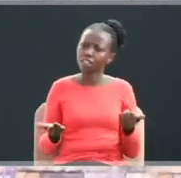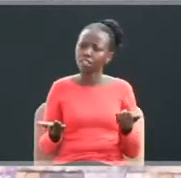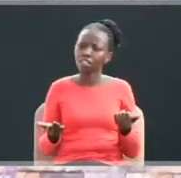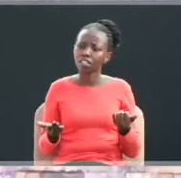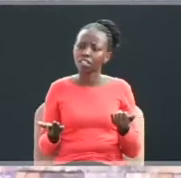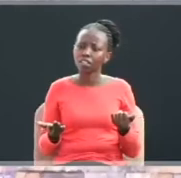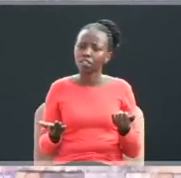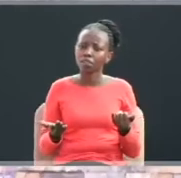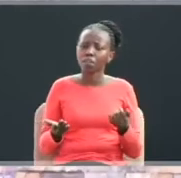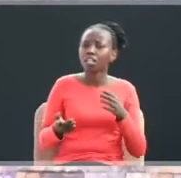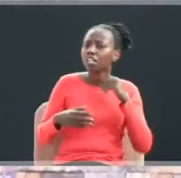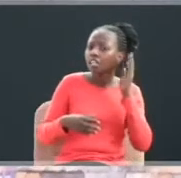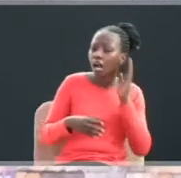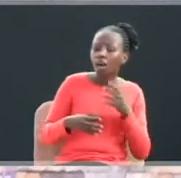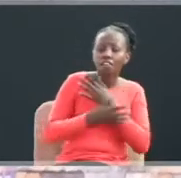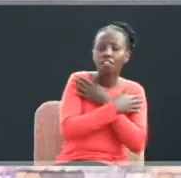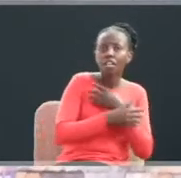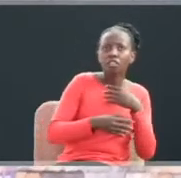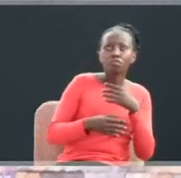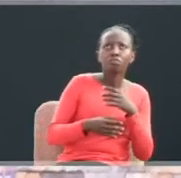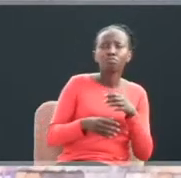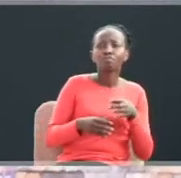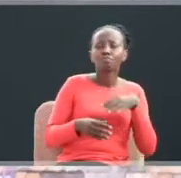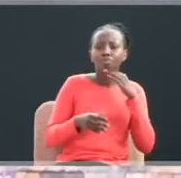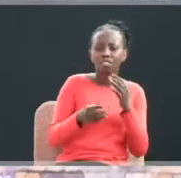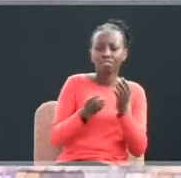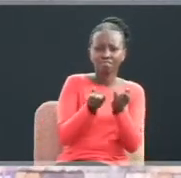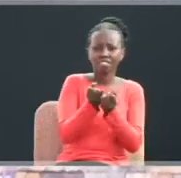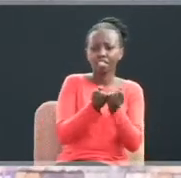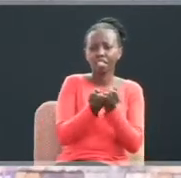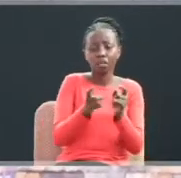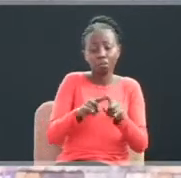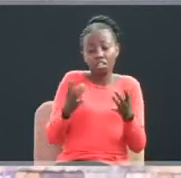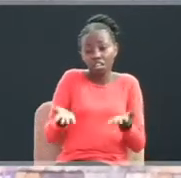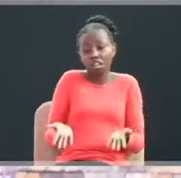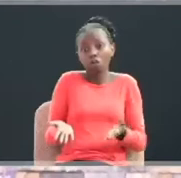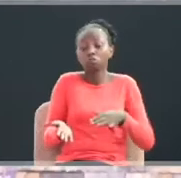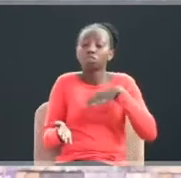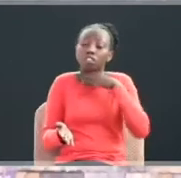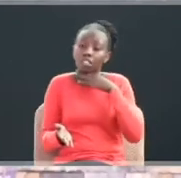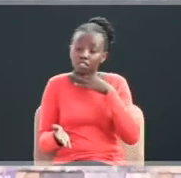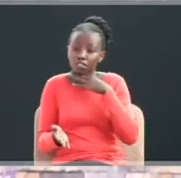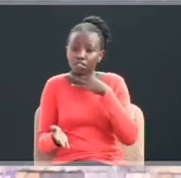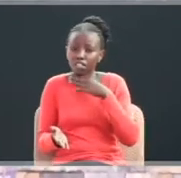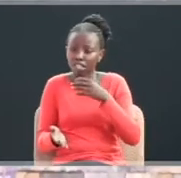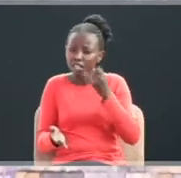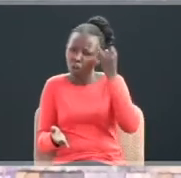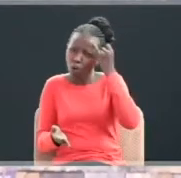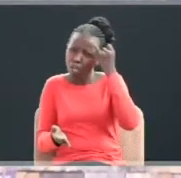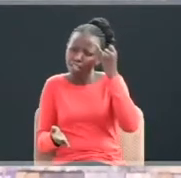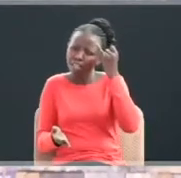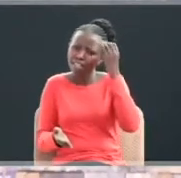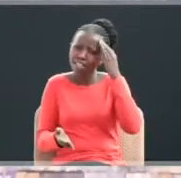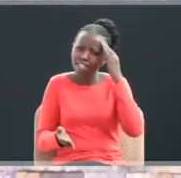Saturday? He was okay, then he came back to work and so on and so forth. And today he's not there. Now imagine leaving